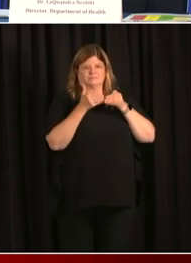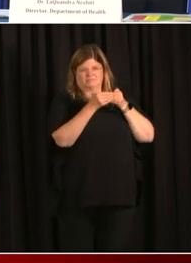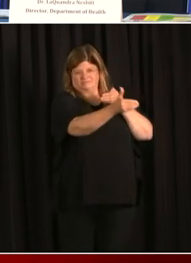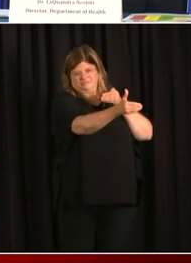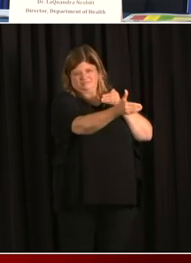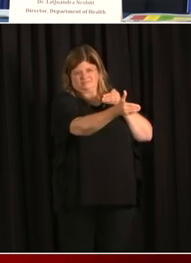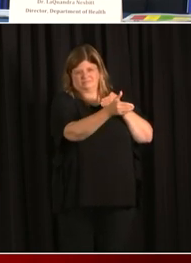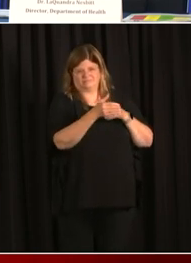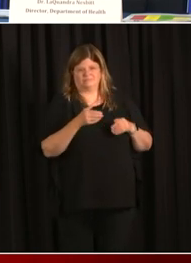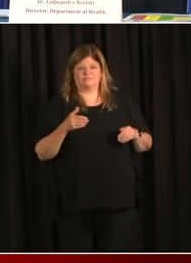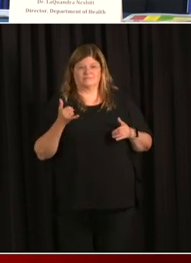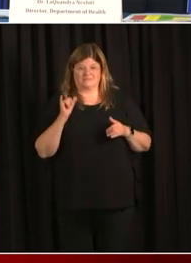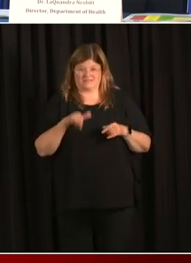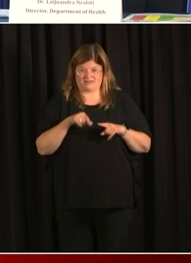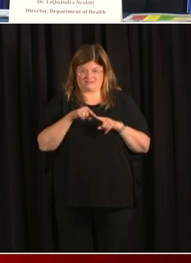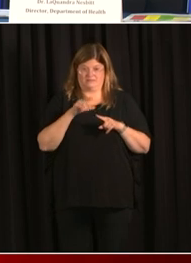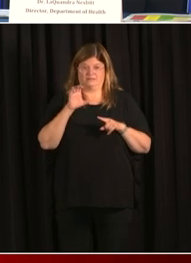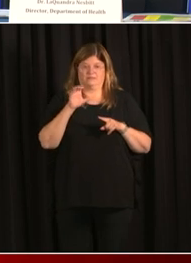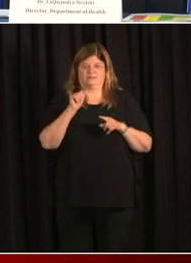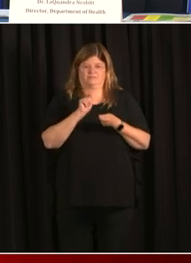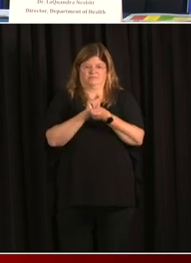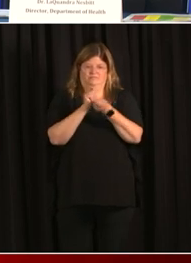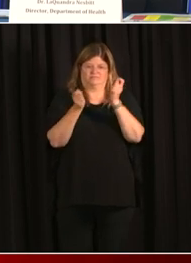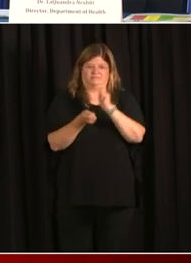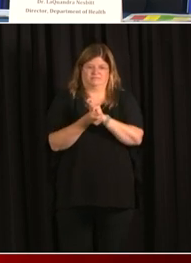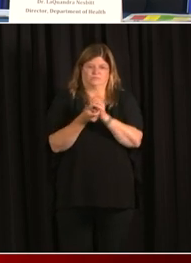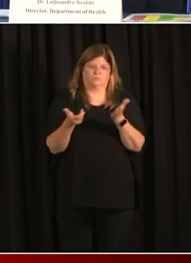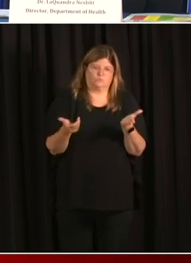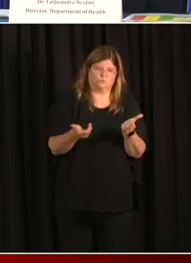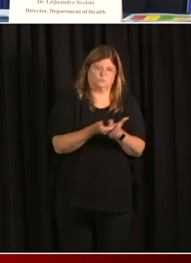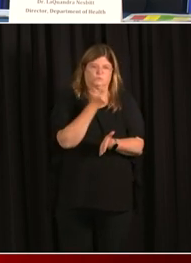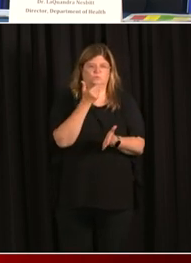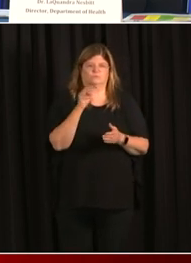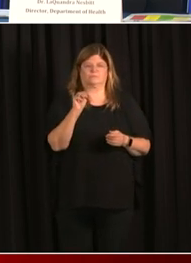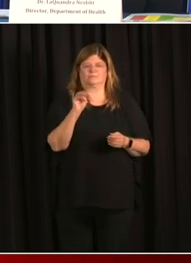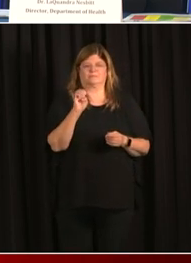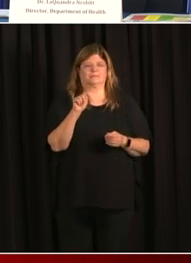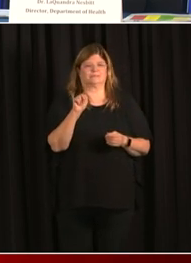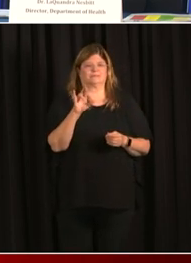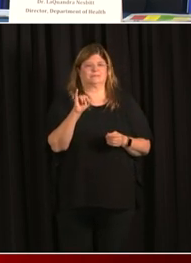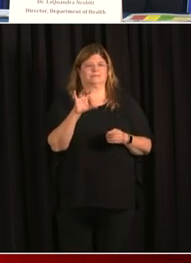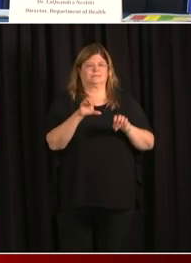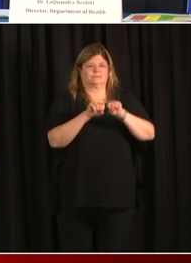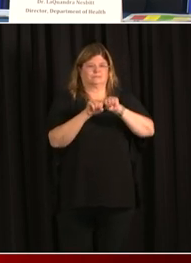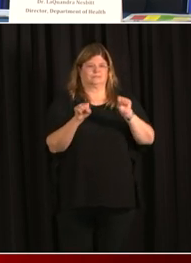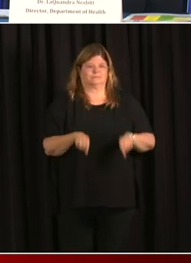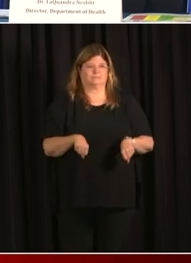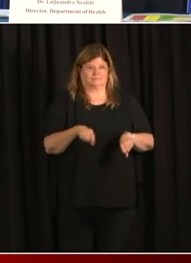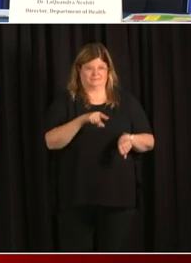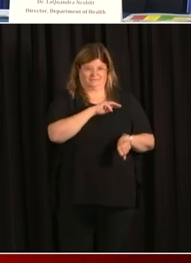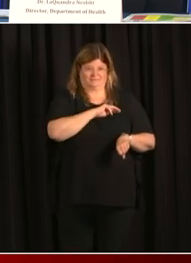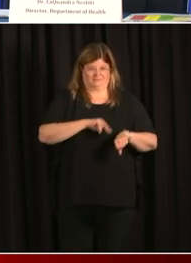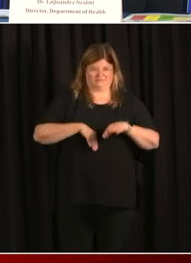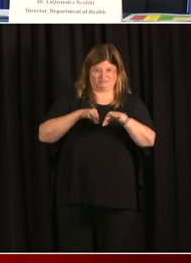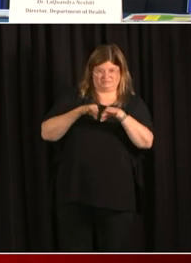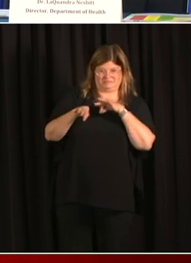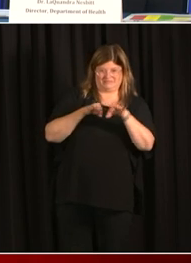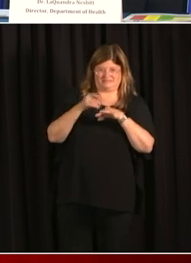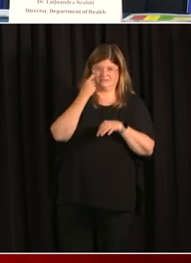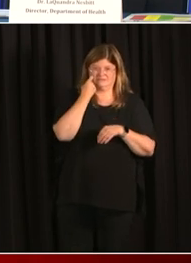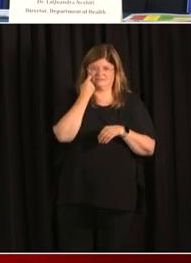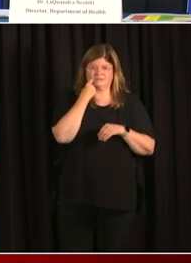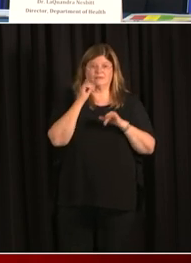will be replacing it with the metric that the mayor referred to in the previous slide of daily reported cases